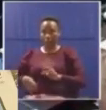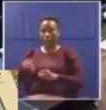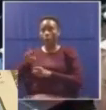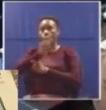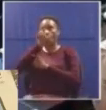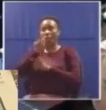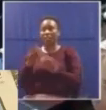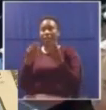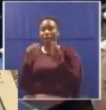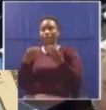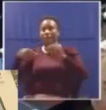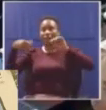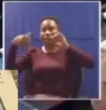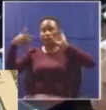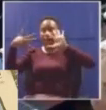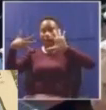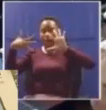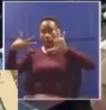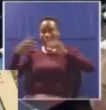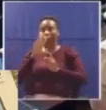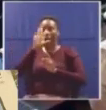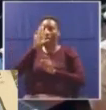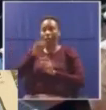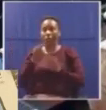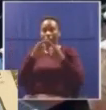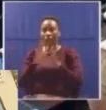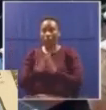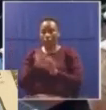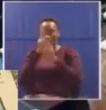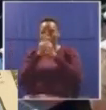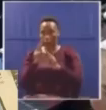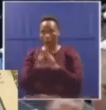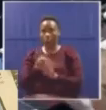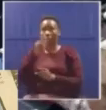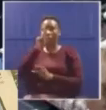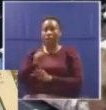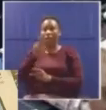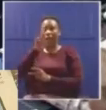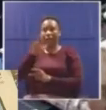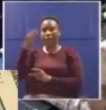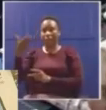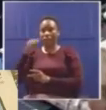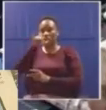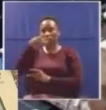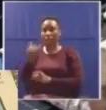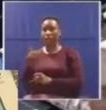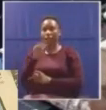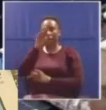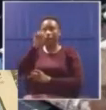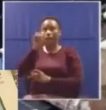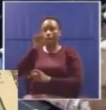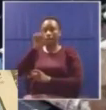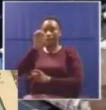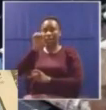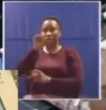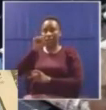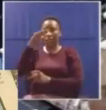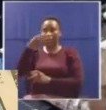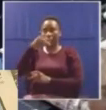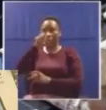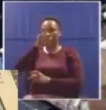Question number 9 has been asked by the Honorable KRJ Meshoe. The Honorable